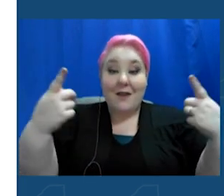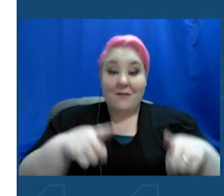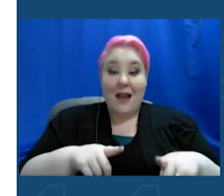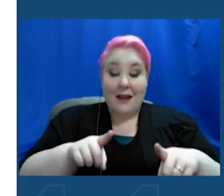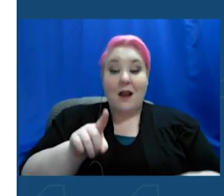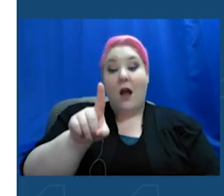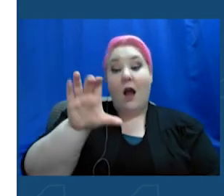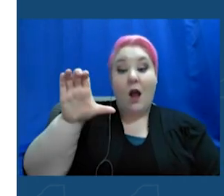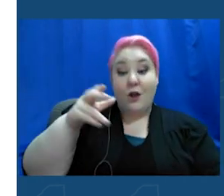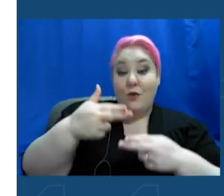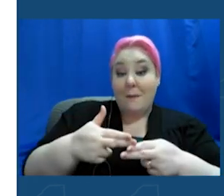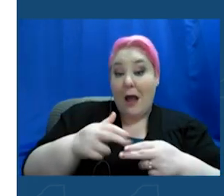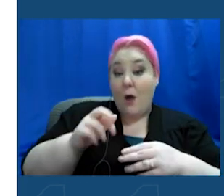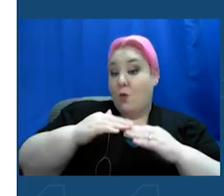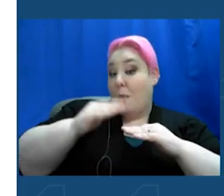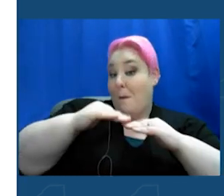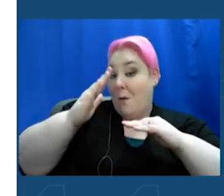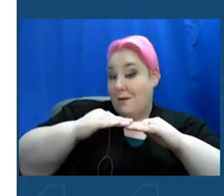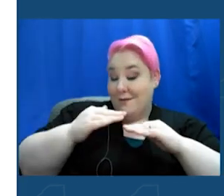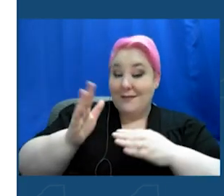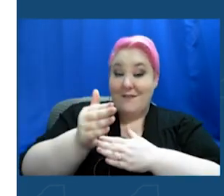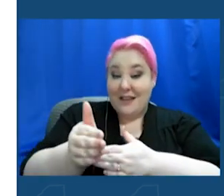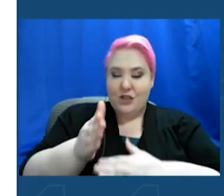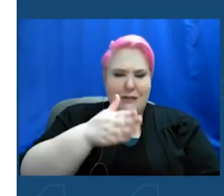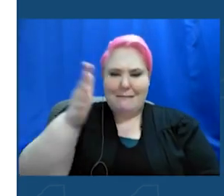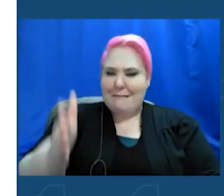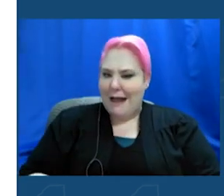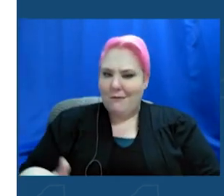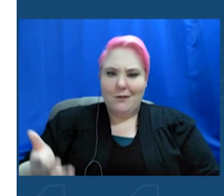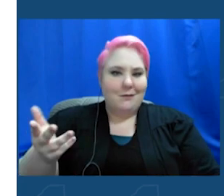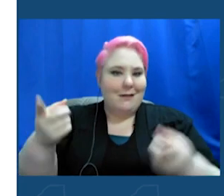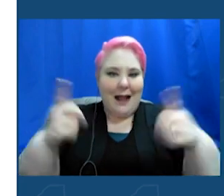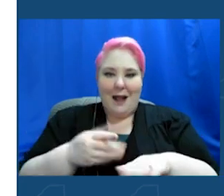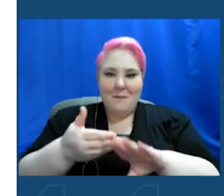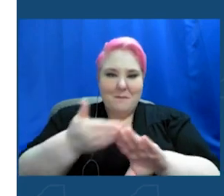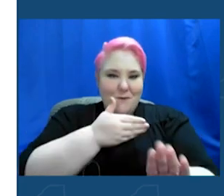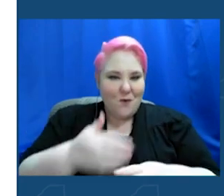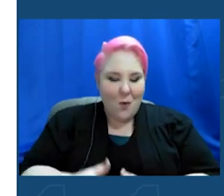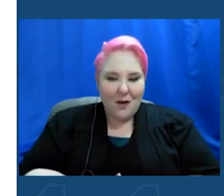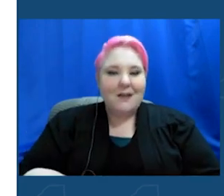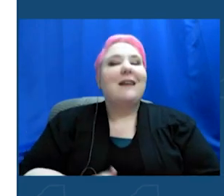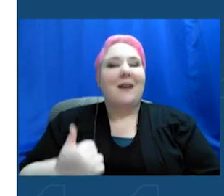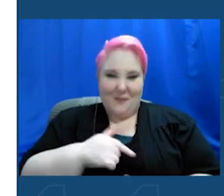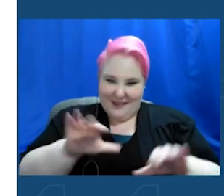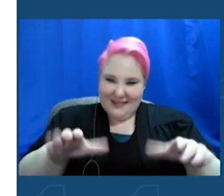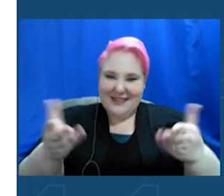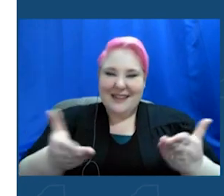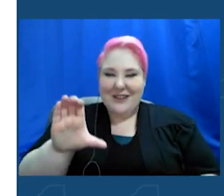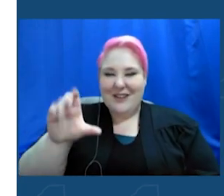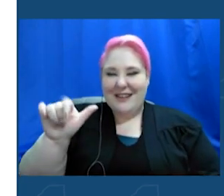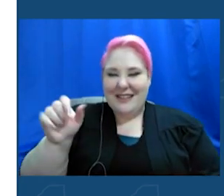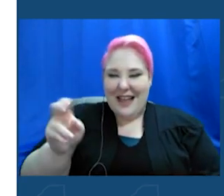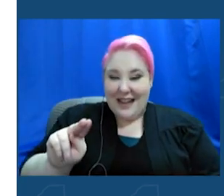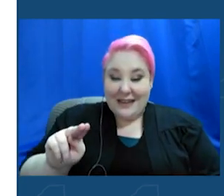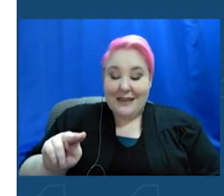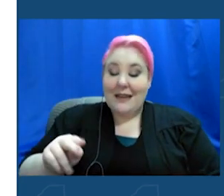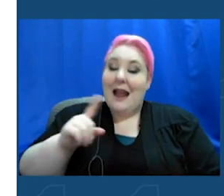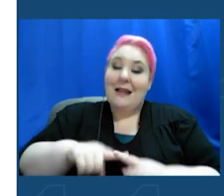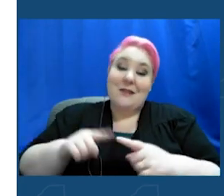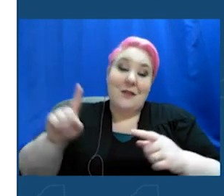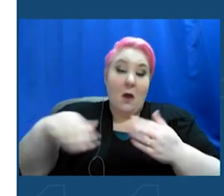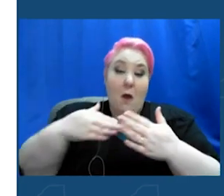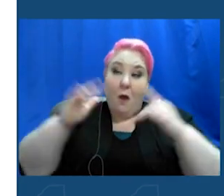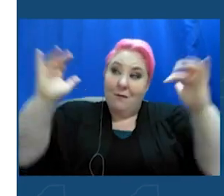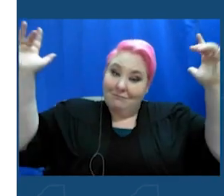more fish in their bag. It's never been done before, and it was done here in Clayton, and they hauled them all down from the